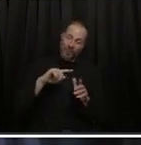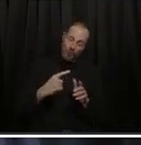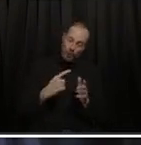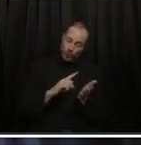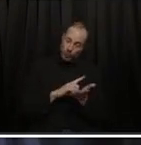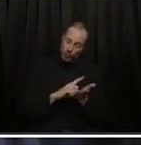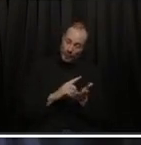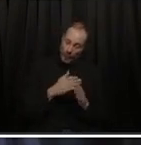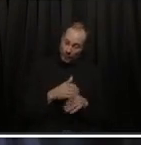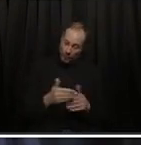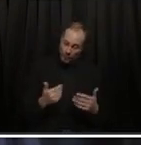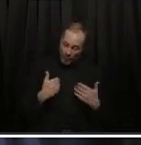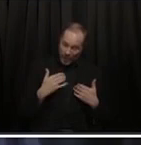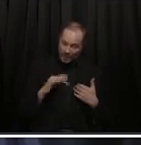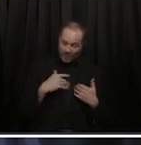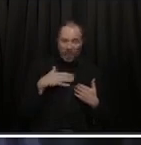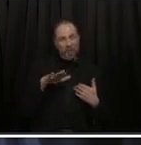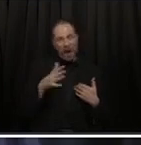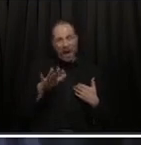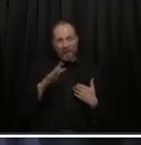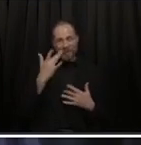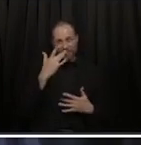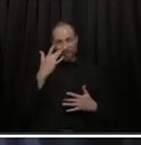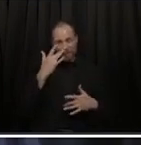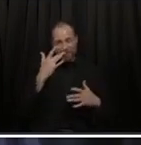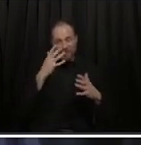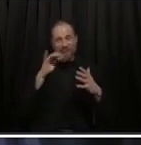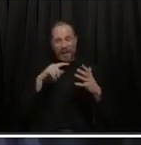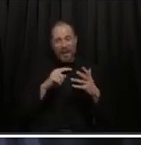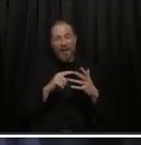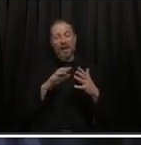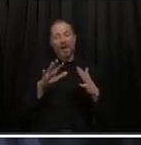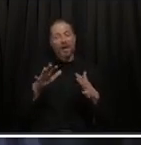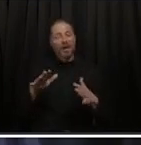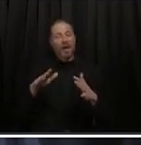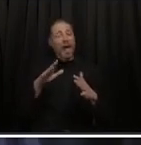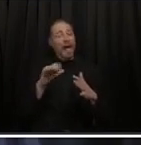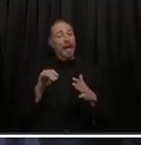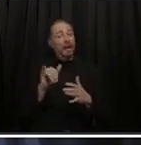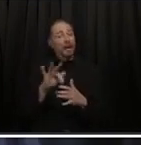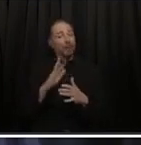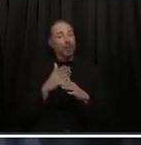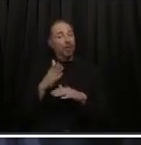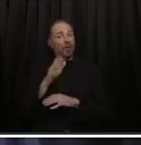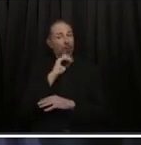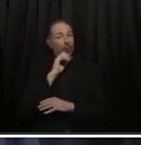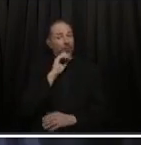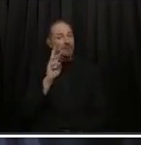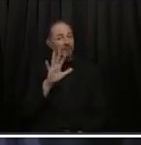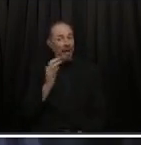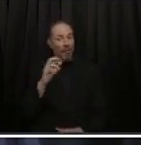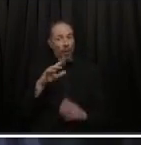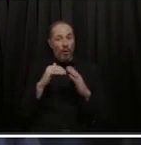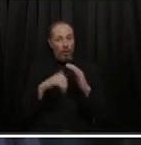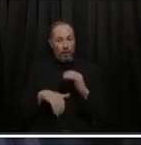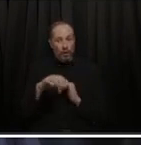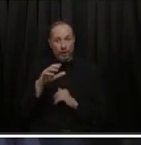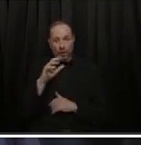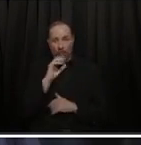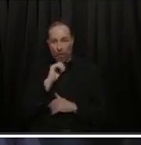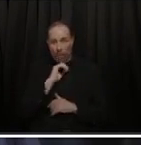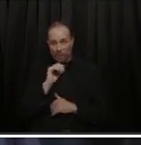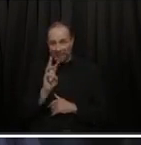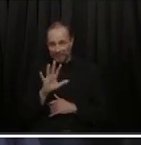you have it, if you're experiencing mild or moderate symptoms. And particularly if you're over 65 or if you are under 65 and have some